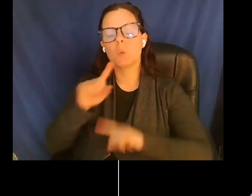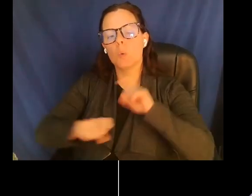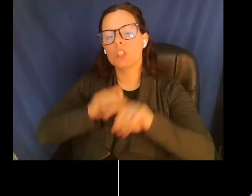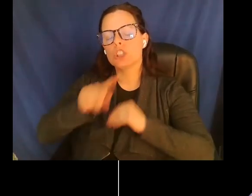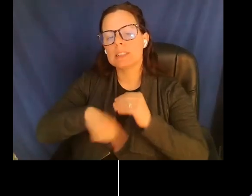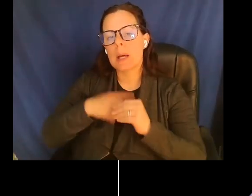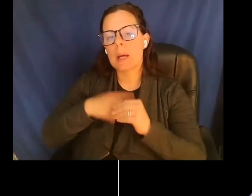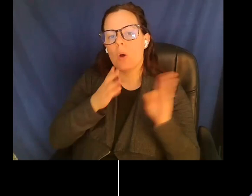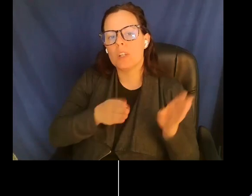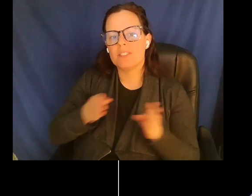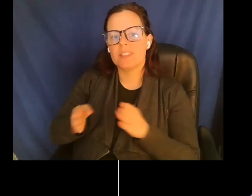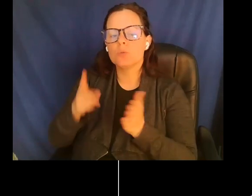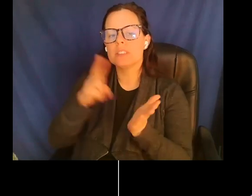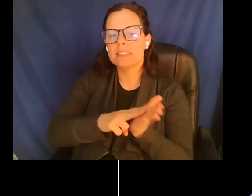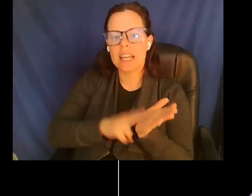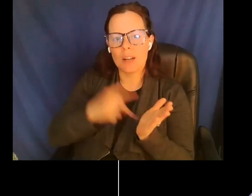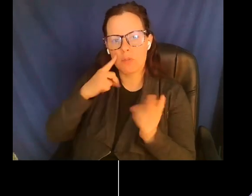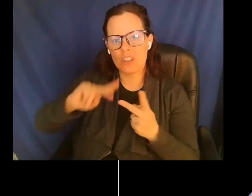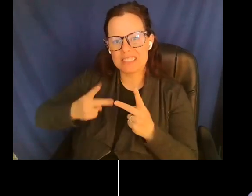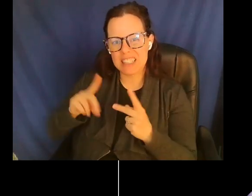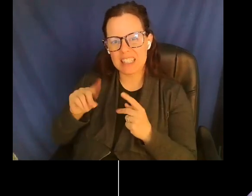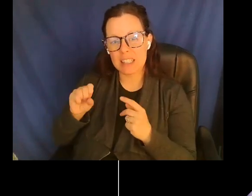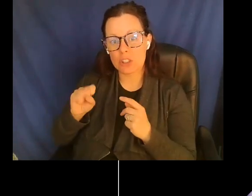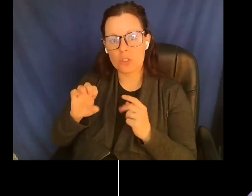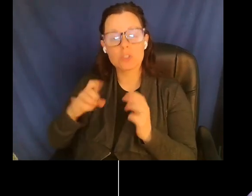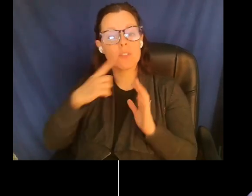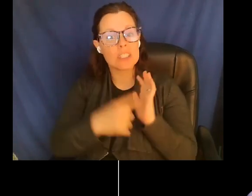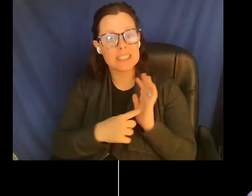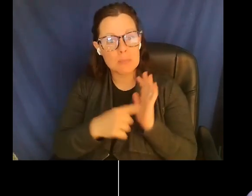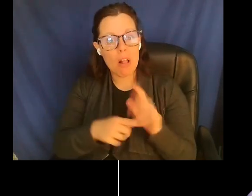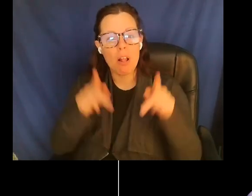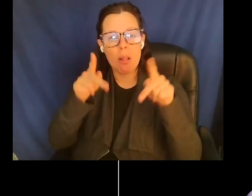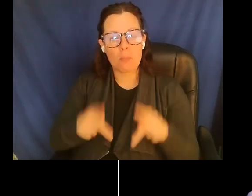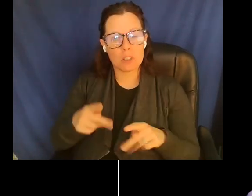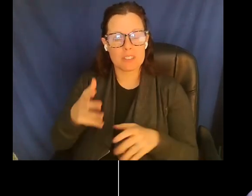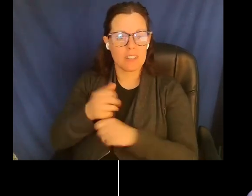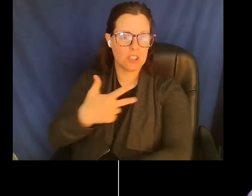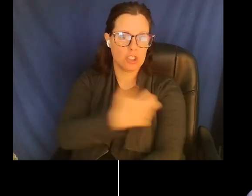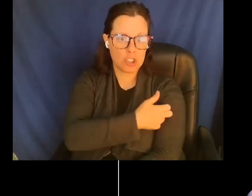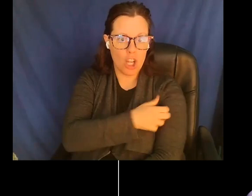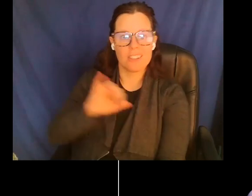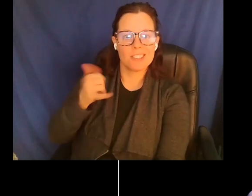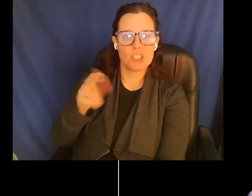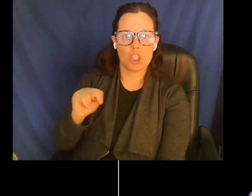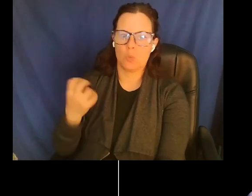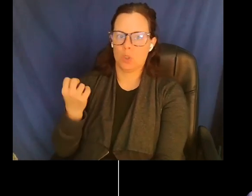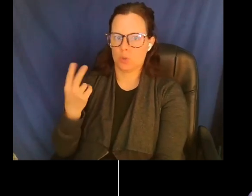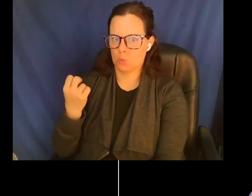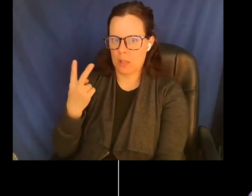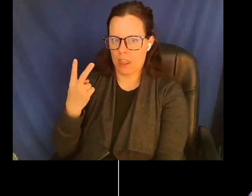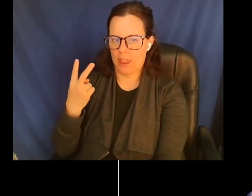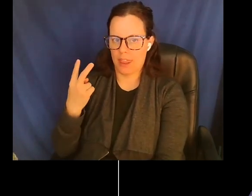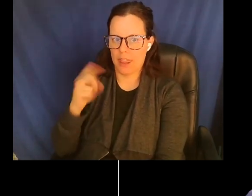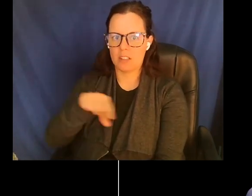individuals signing up for that second dose. So for example, a person who got their shot on January 12th and is eligible